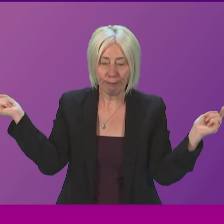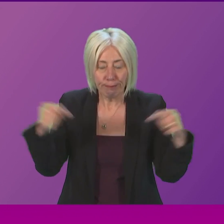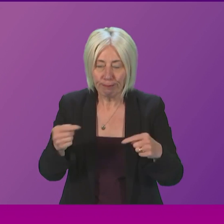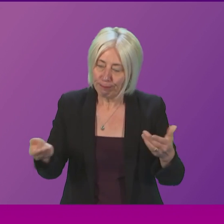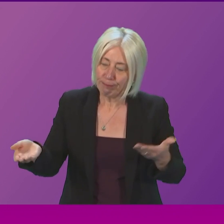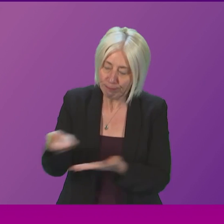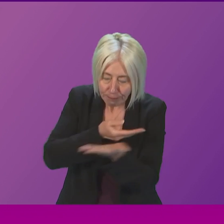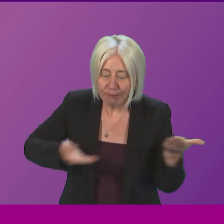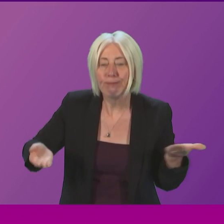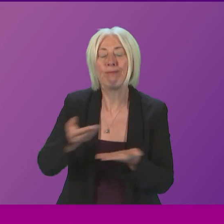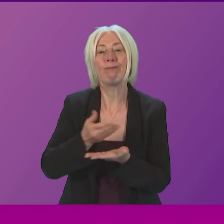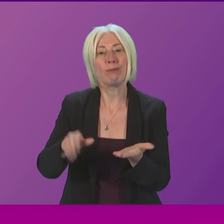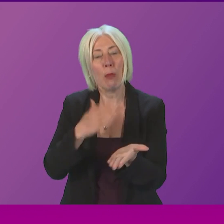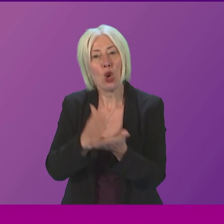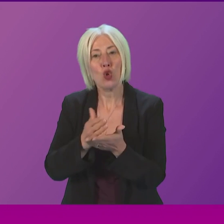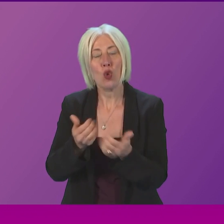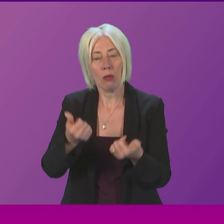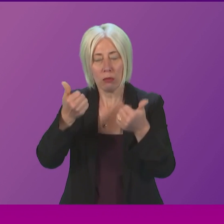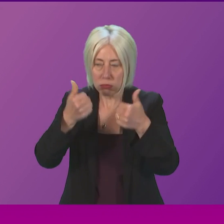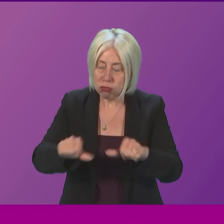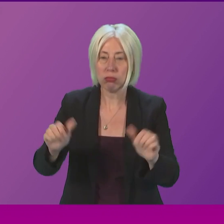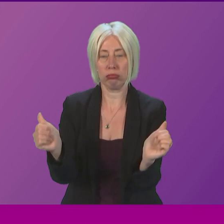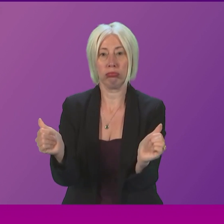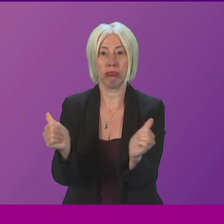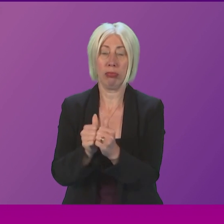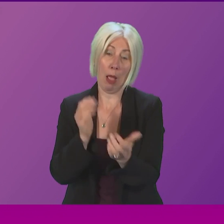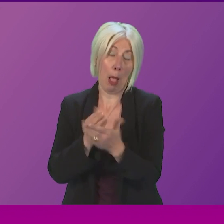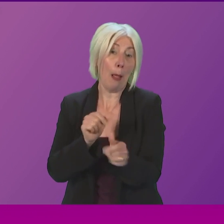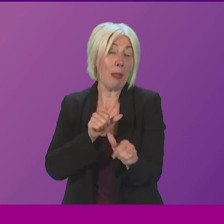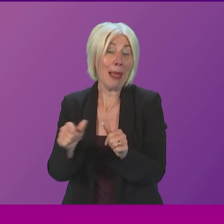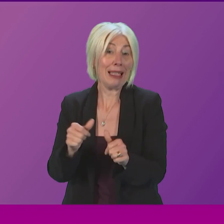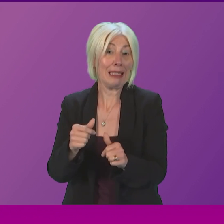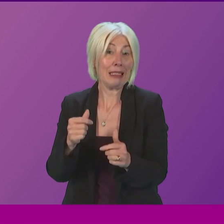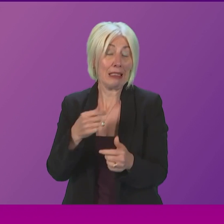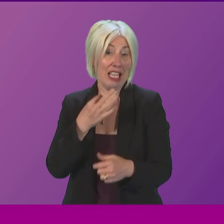table and ensure that we get a settlement in the best interests, of course, of staff, but I would